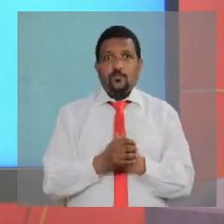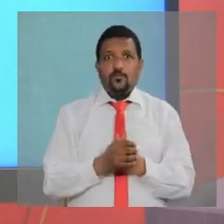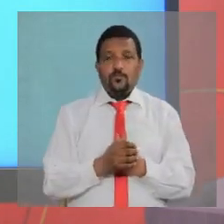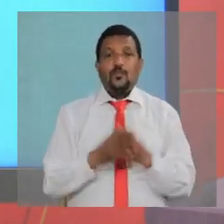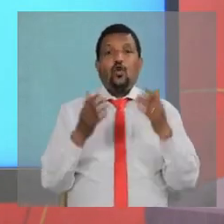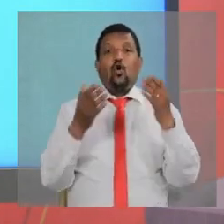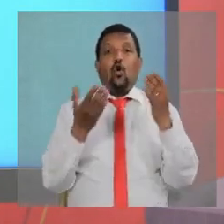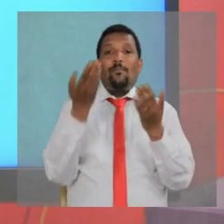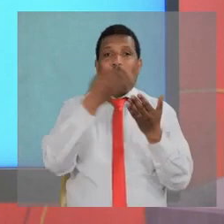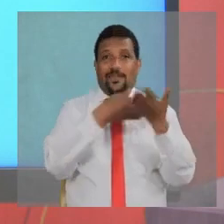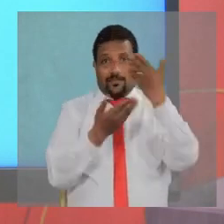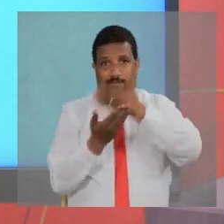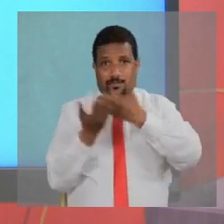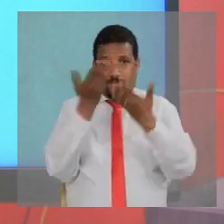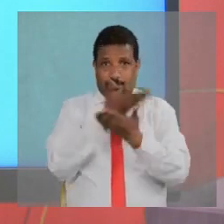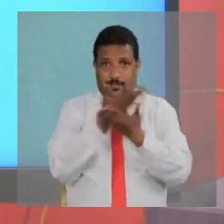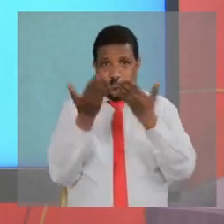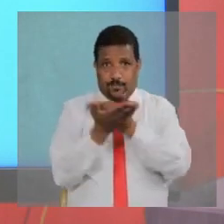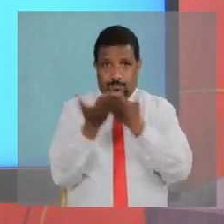complements